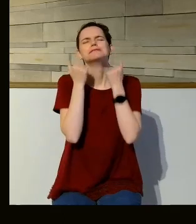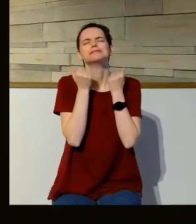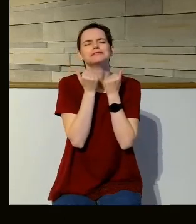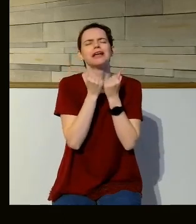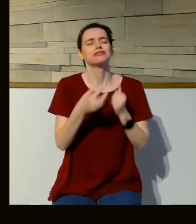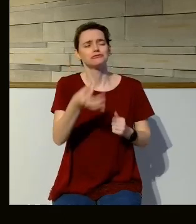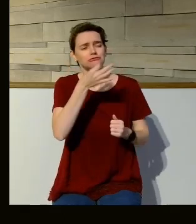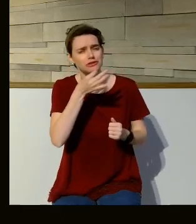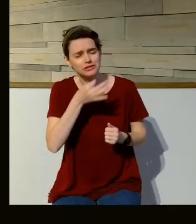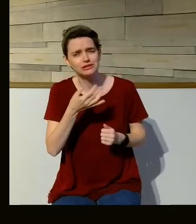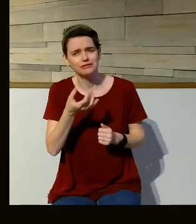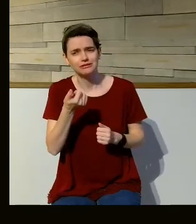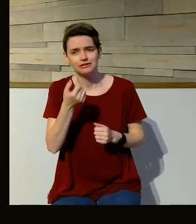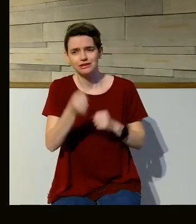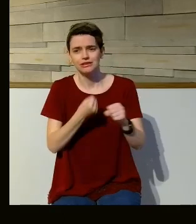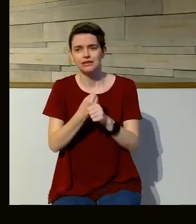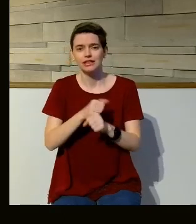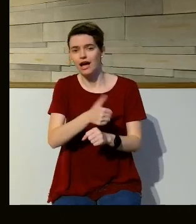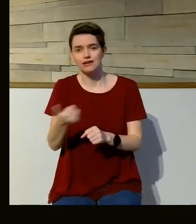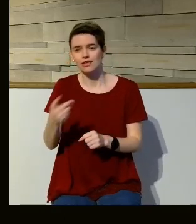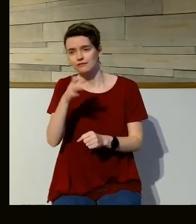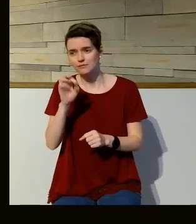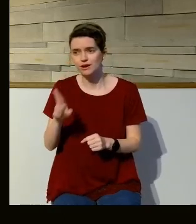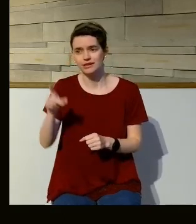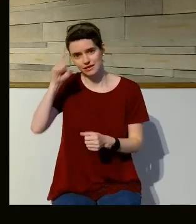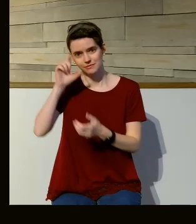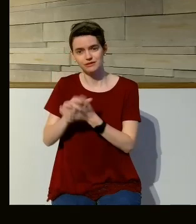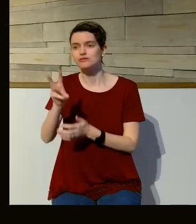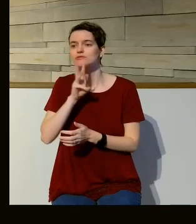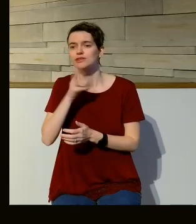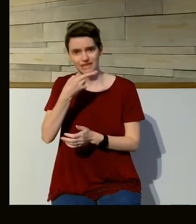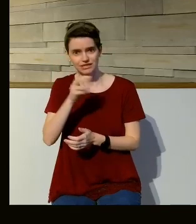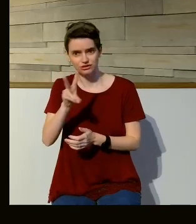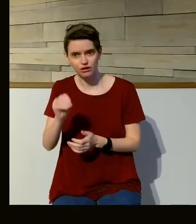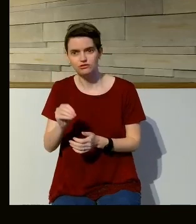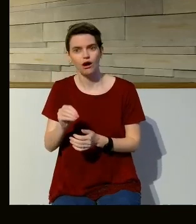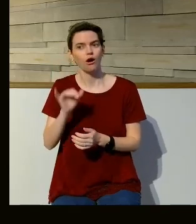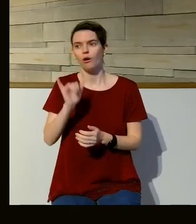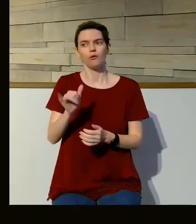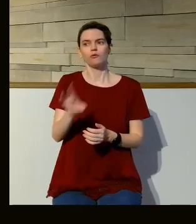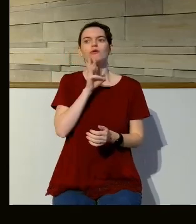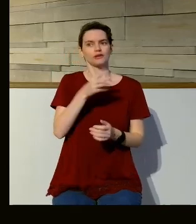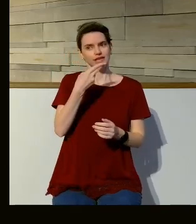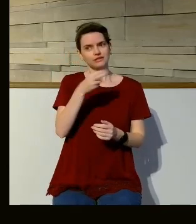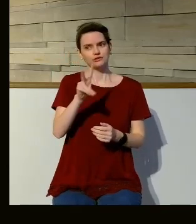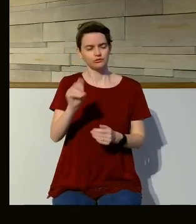then recently, a few years ago, this secular rapper came out and said he believed water was H2O, so it has to be H2O.